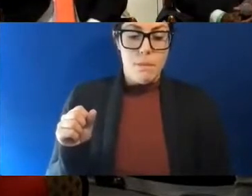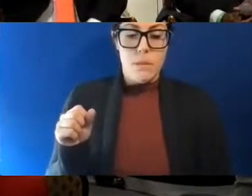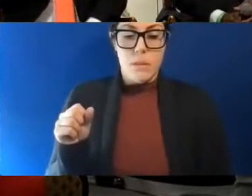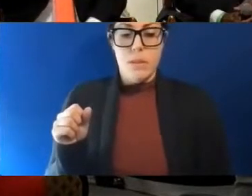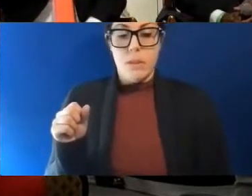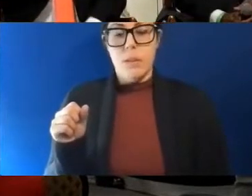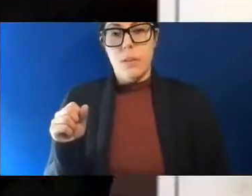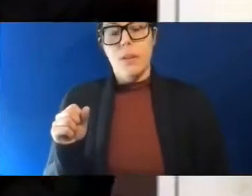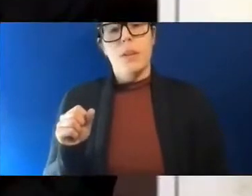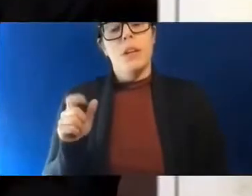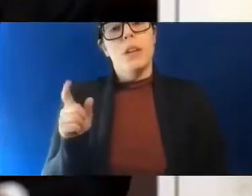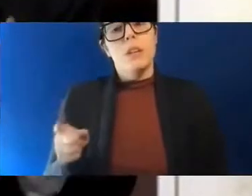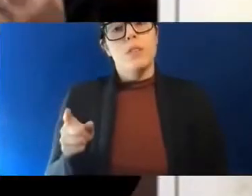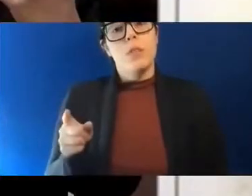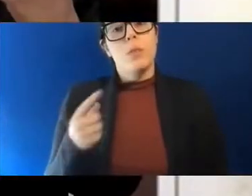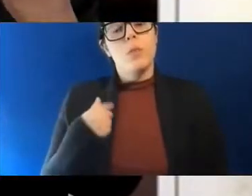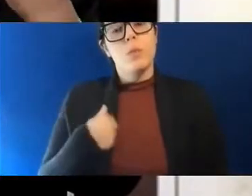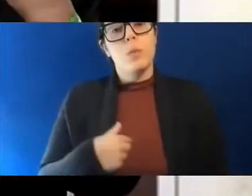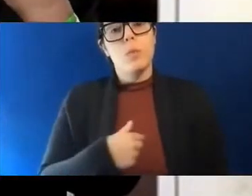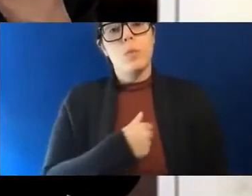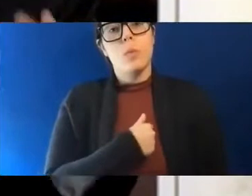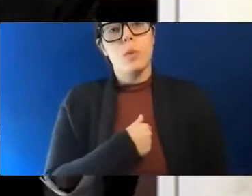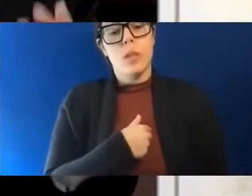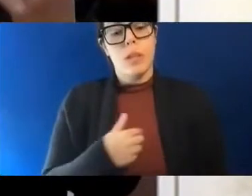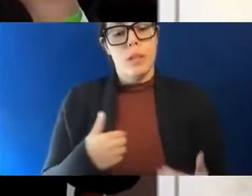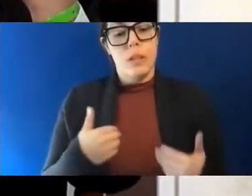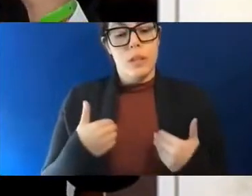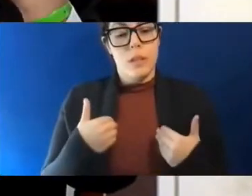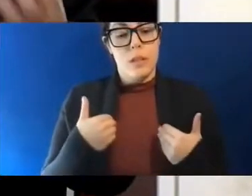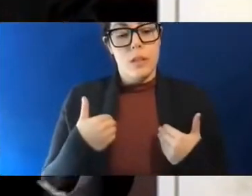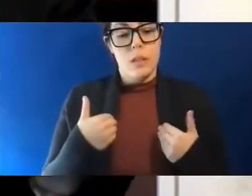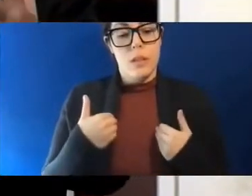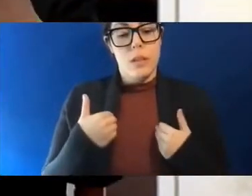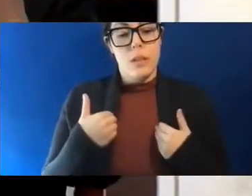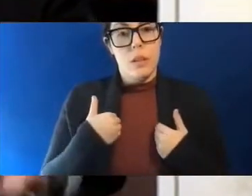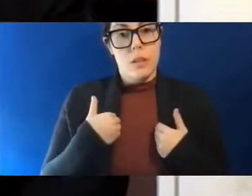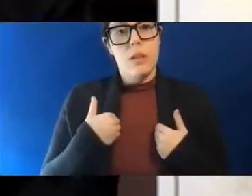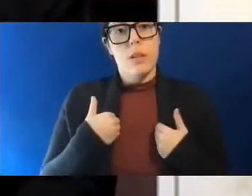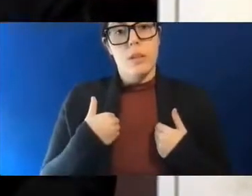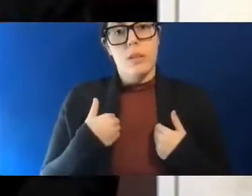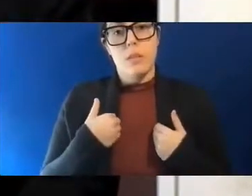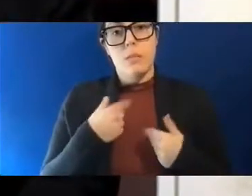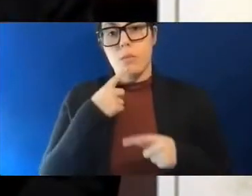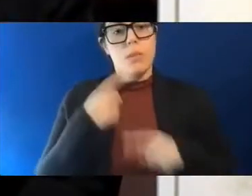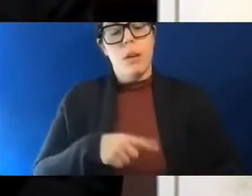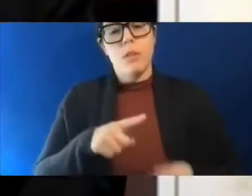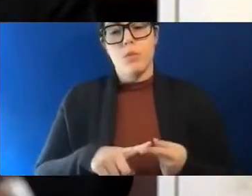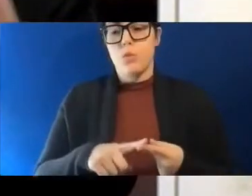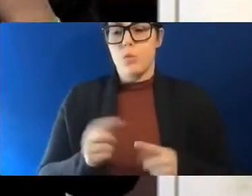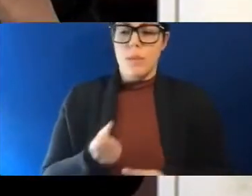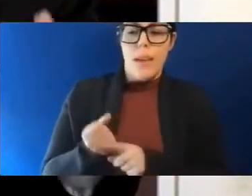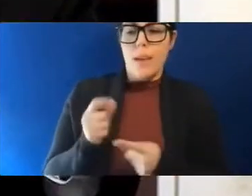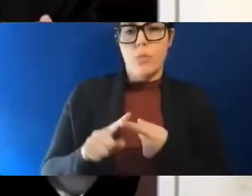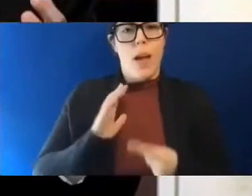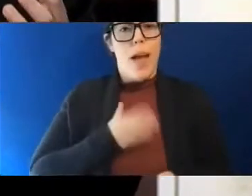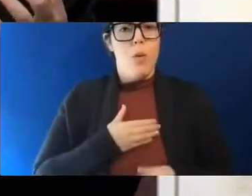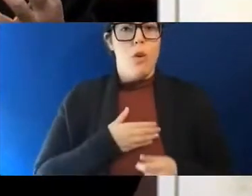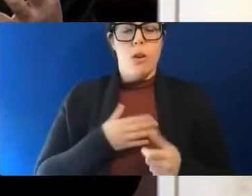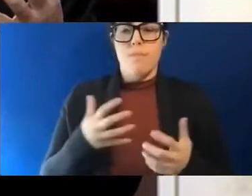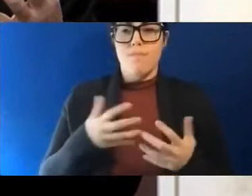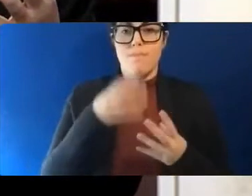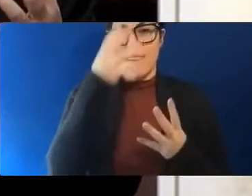sad news, a sad response to a continuous attack to the immigrant community. But I think